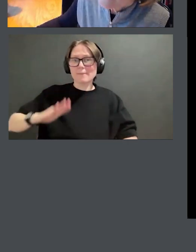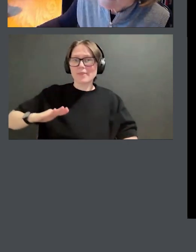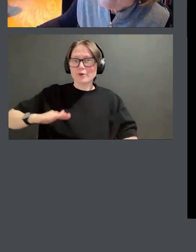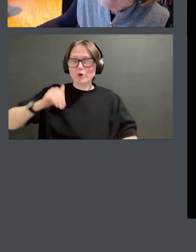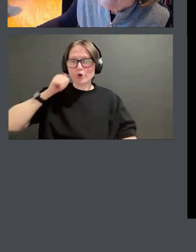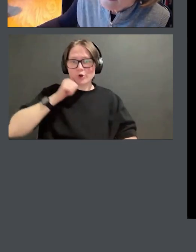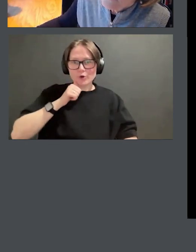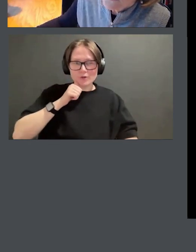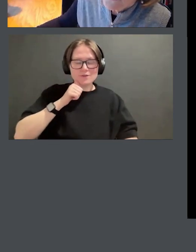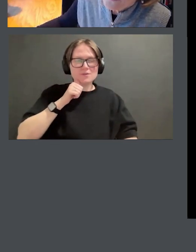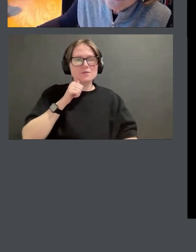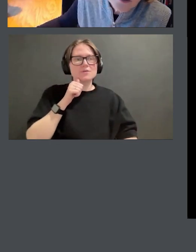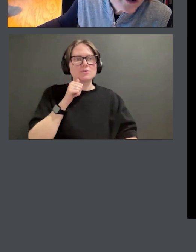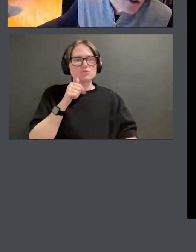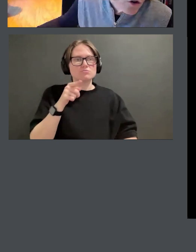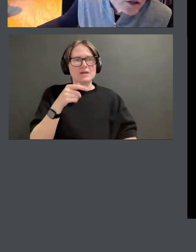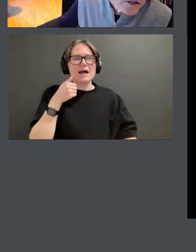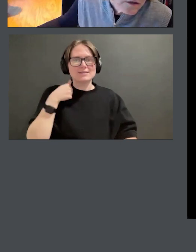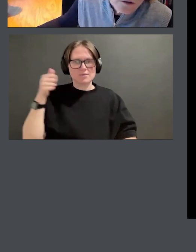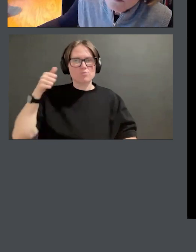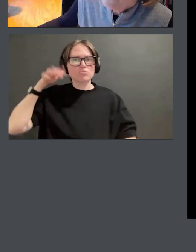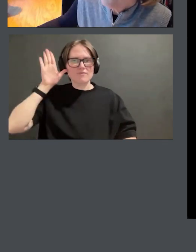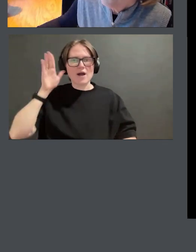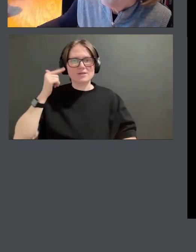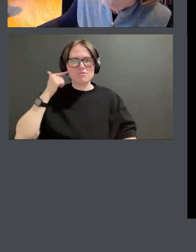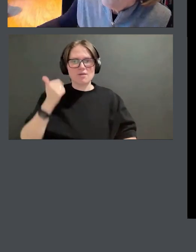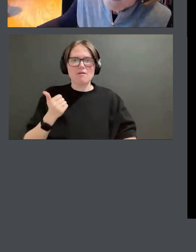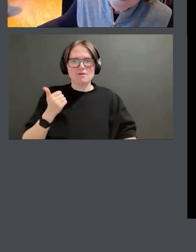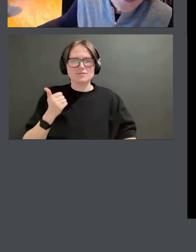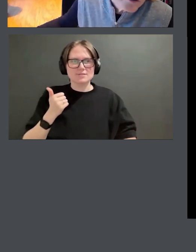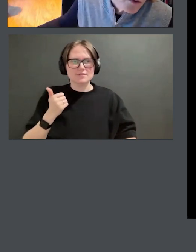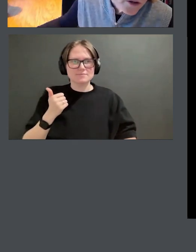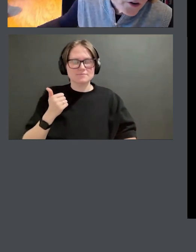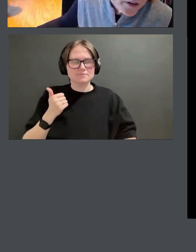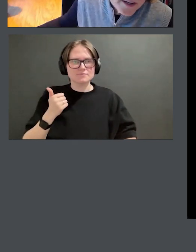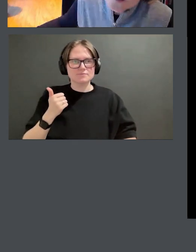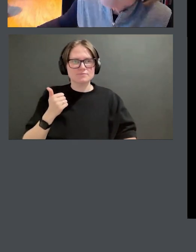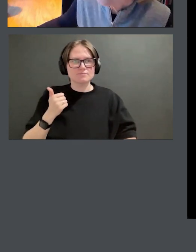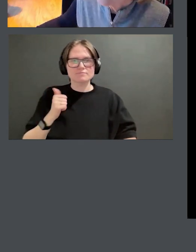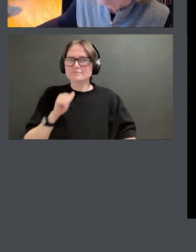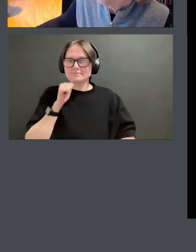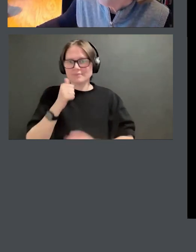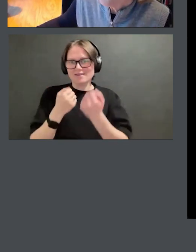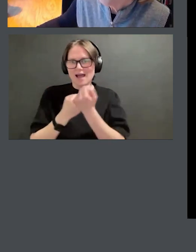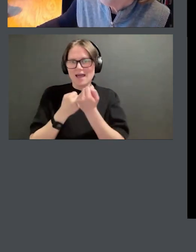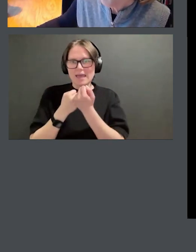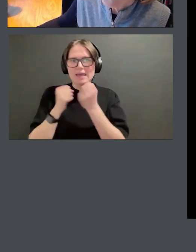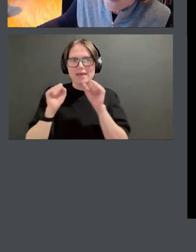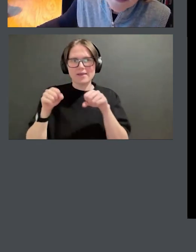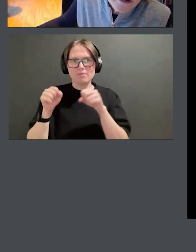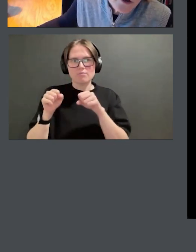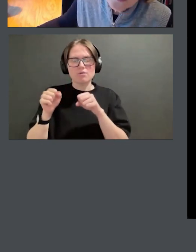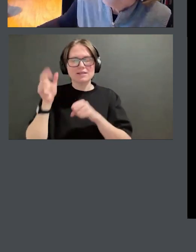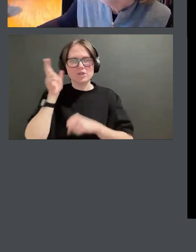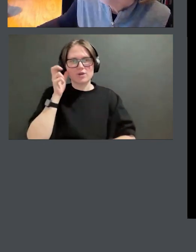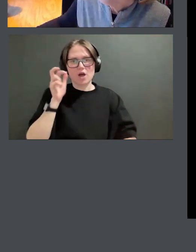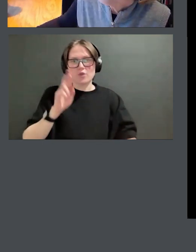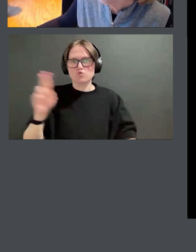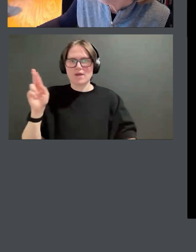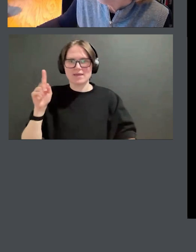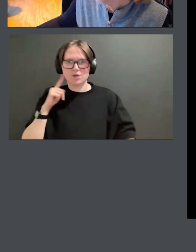has a profound hearing loss, unaidable hearing, I should say, on her right ear.